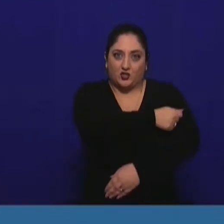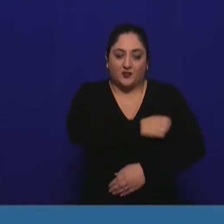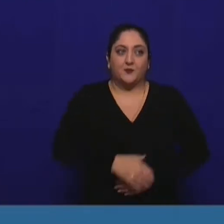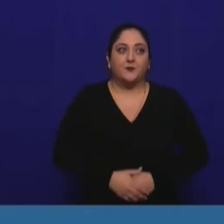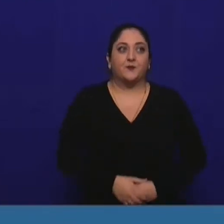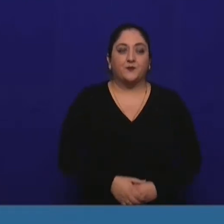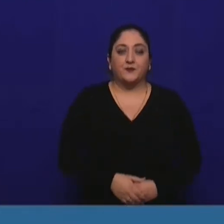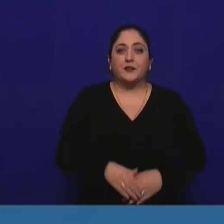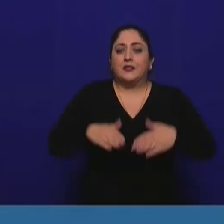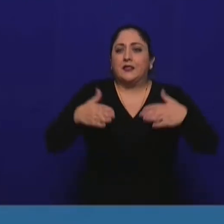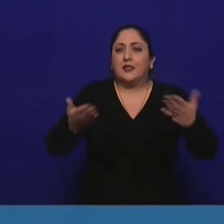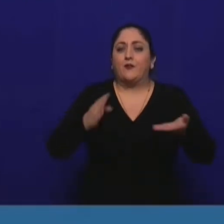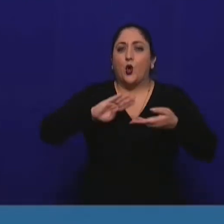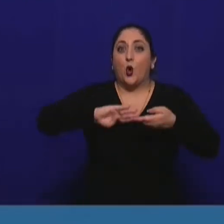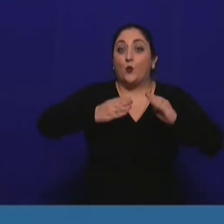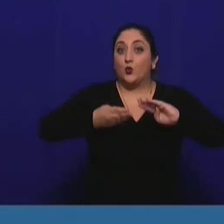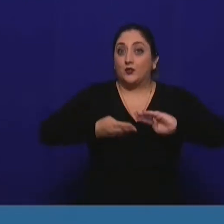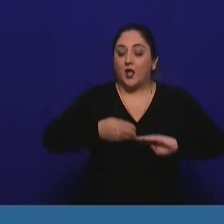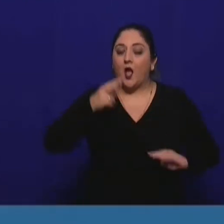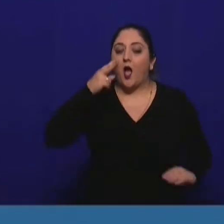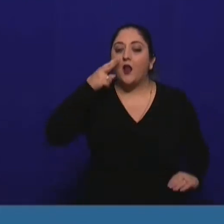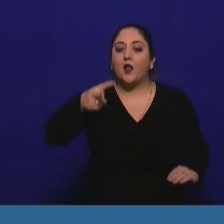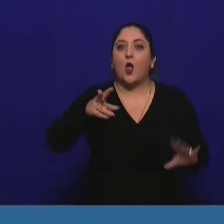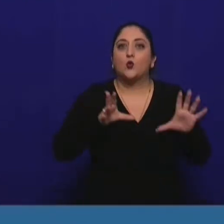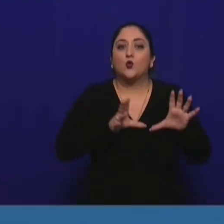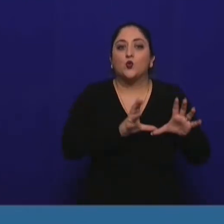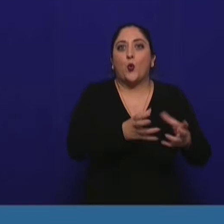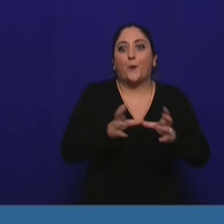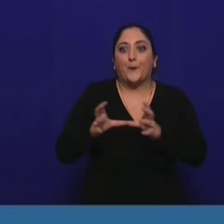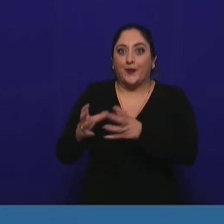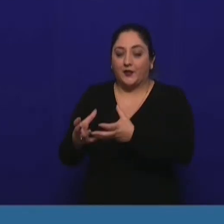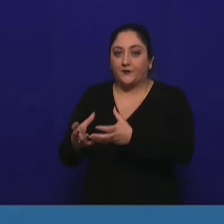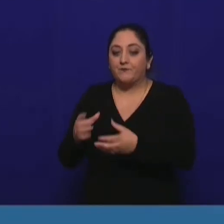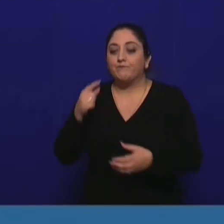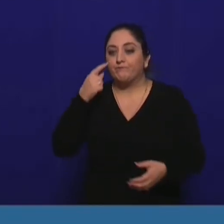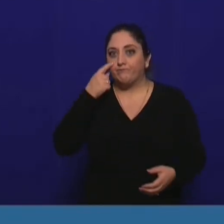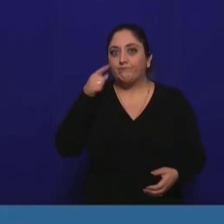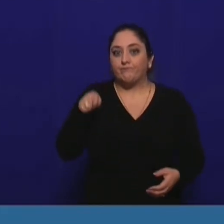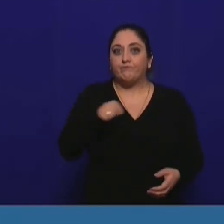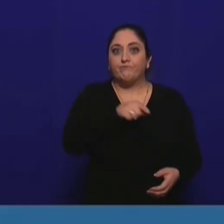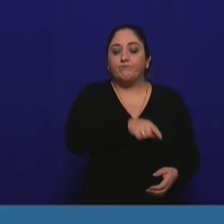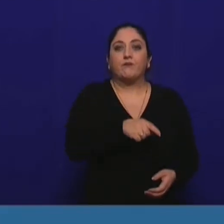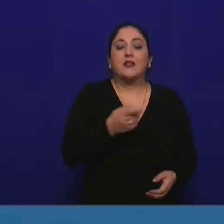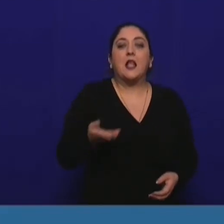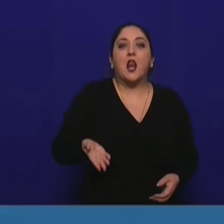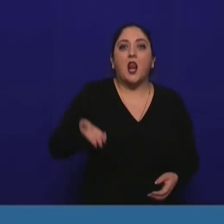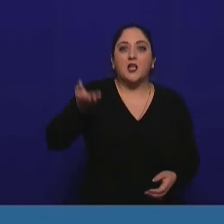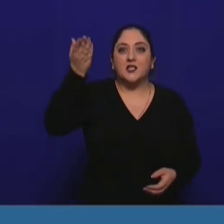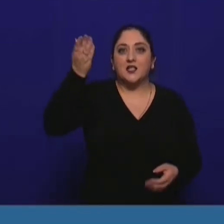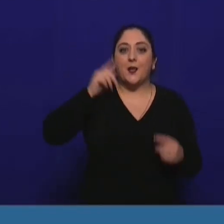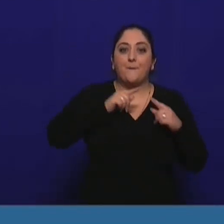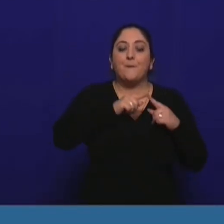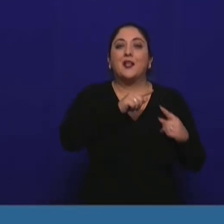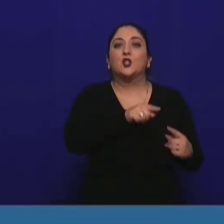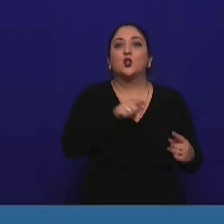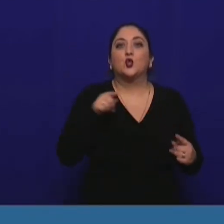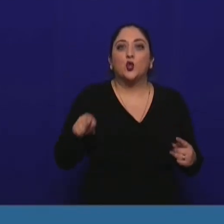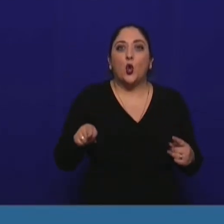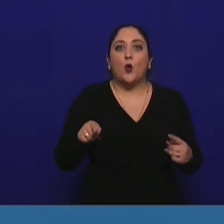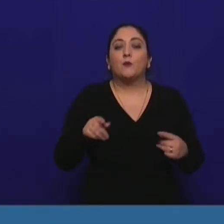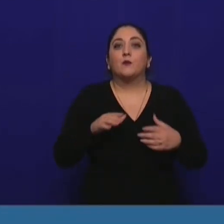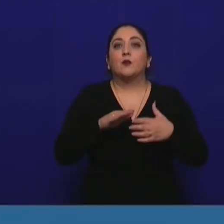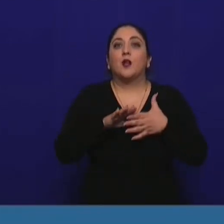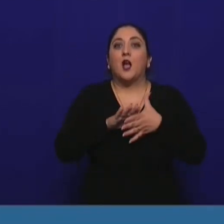Sitwazzjoni fil-komunità jekk inħarsu lejn il-clusters għadna għaddejn biex xejra fejn inti għandek il-maġġor parti tal-clusters qegħdin ikunu